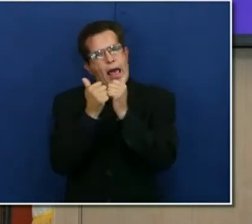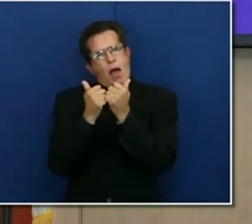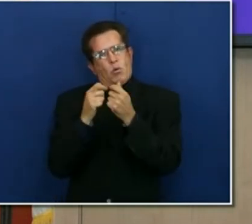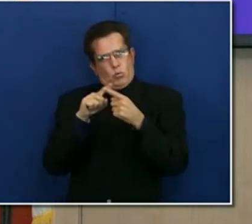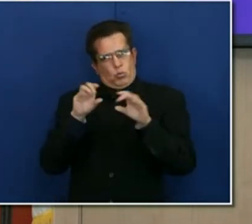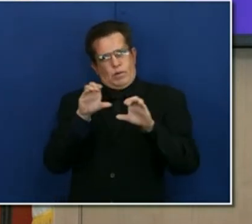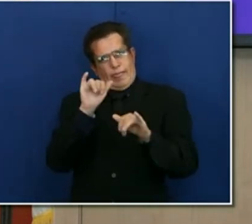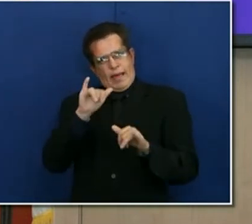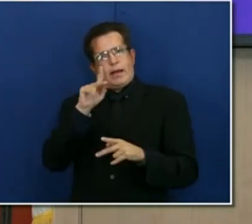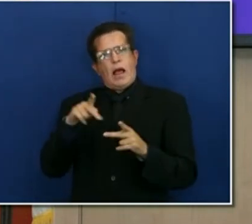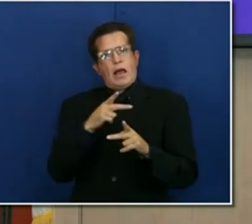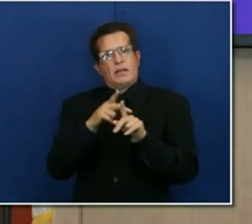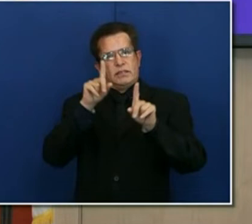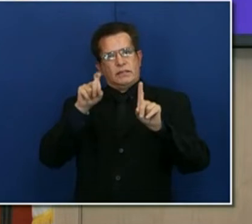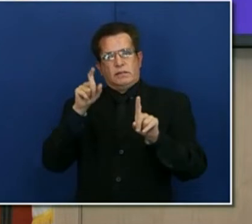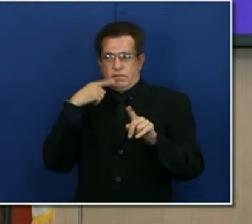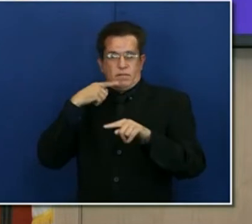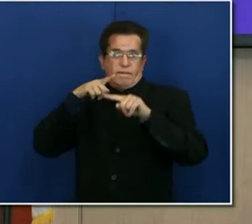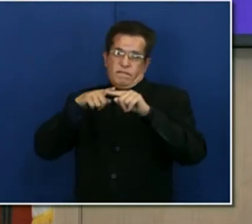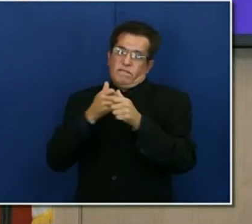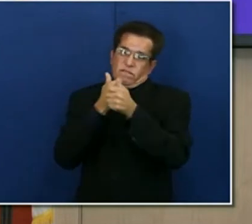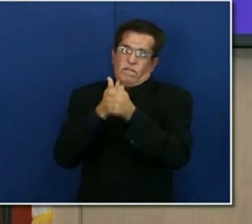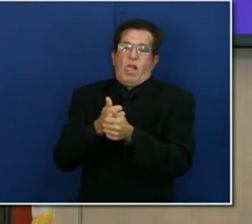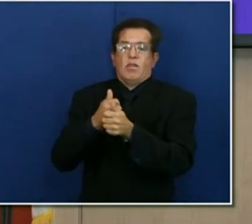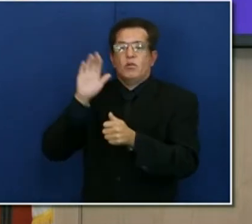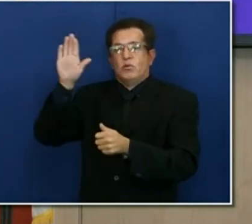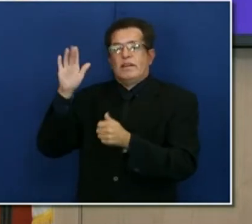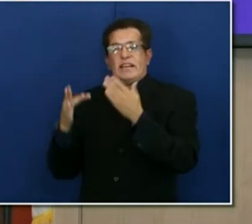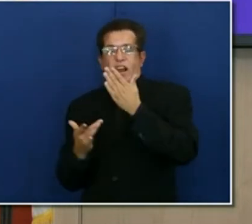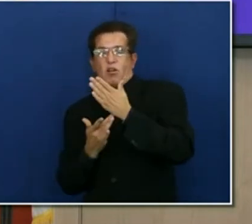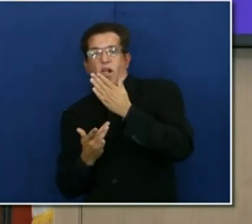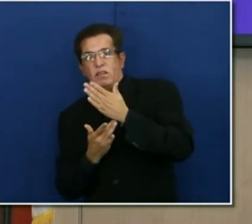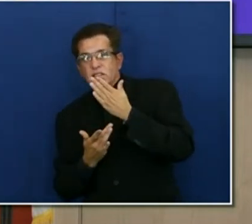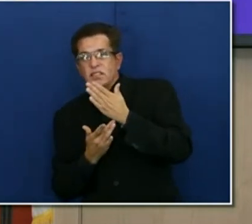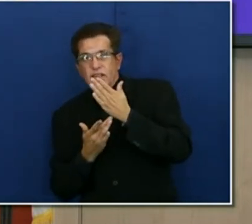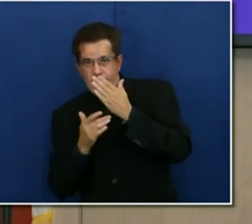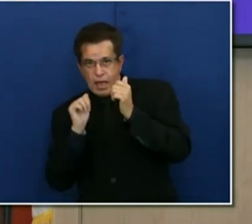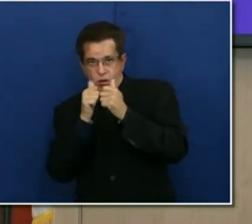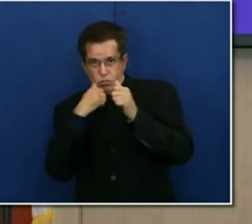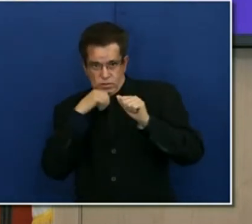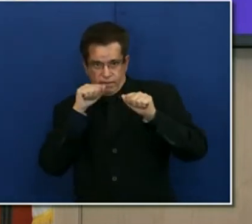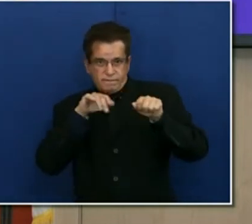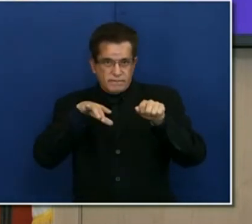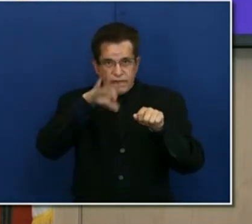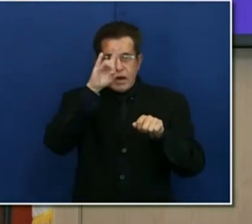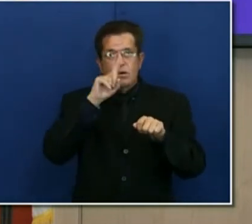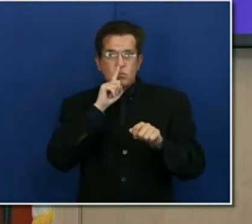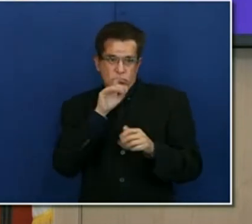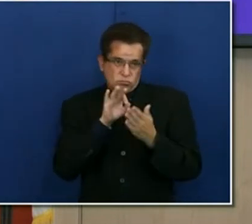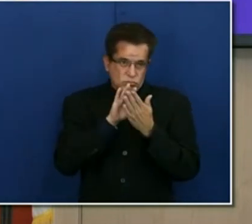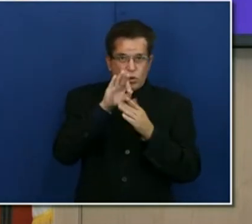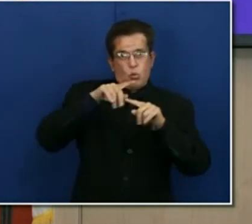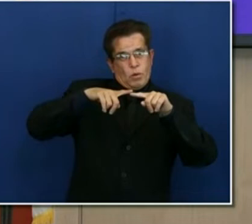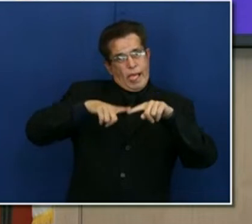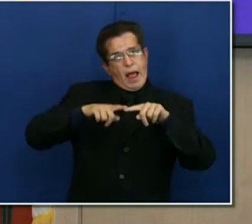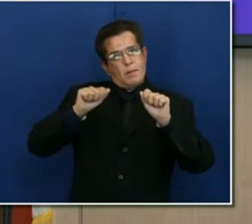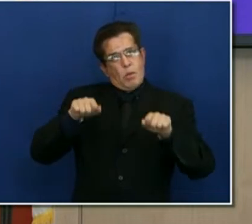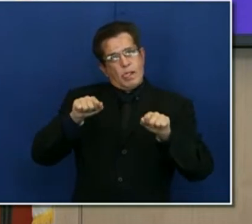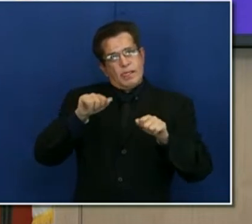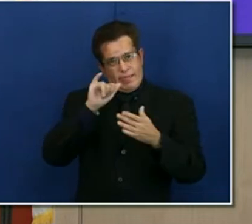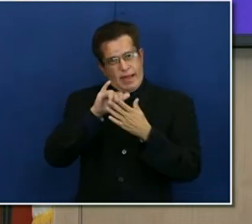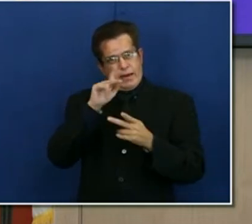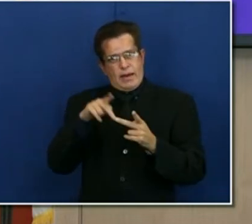on the technology that's available to both conduct reliable serology testing